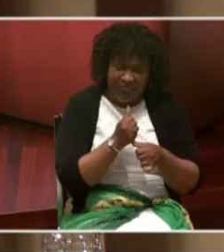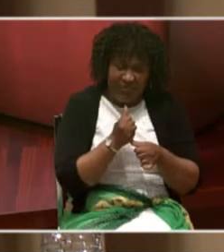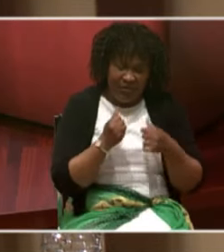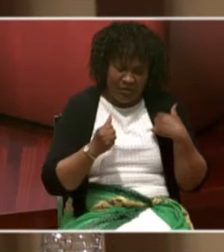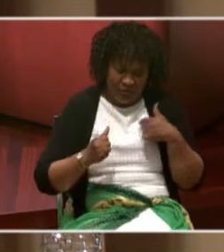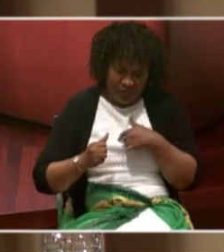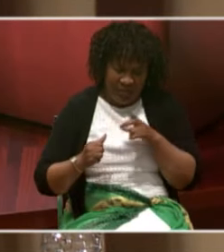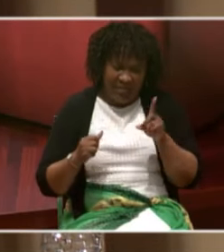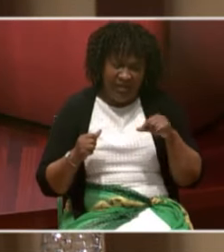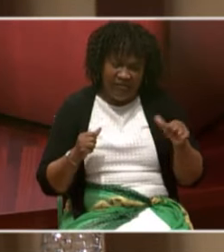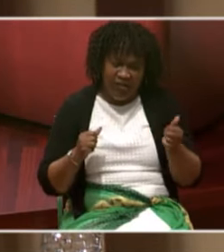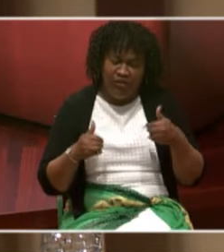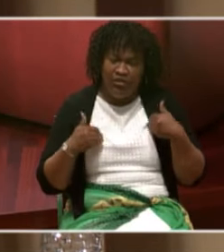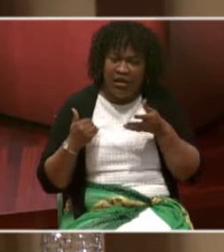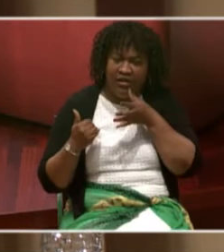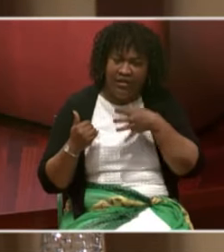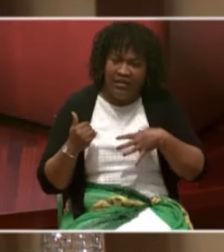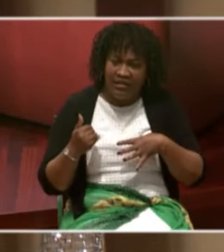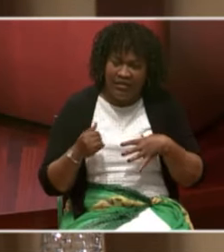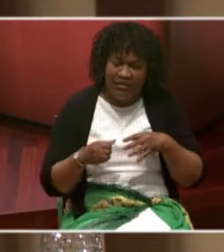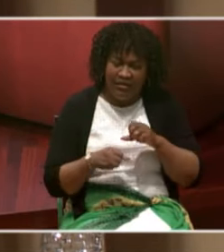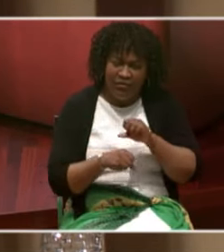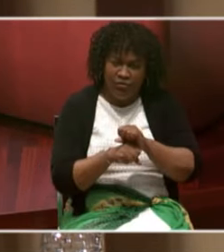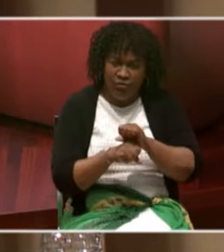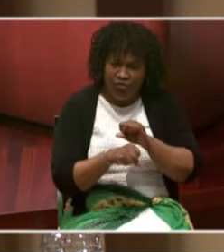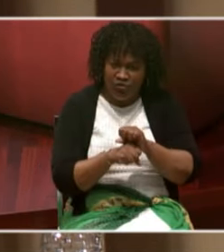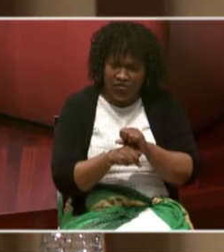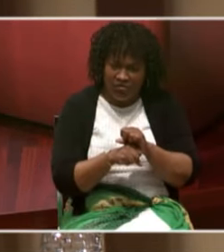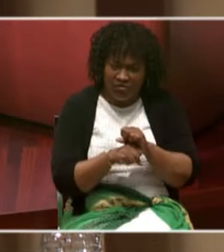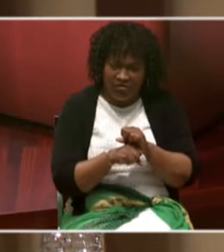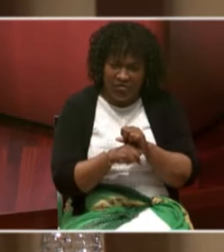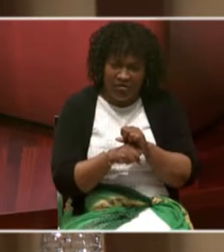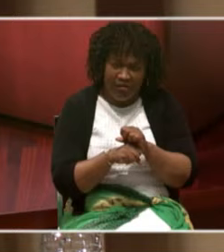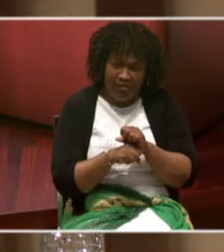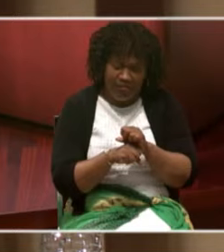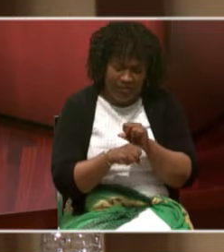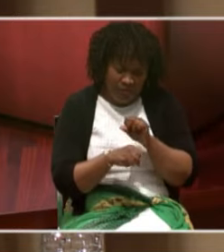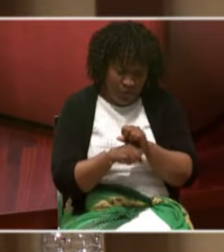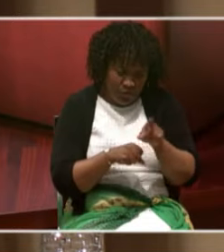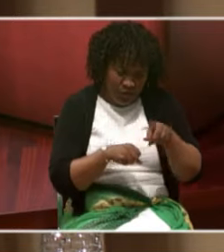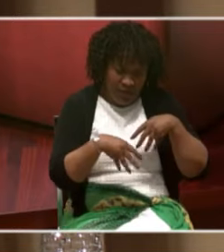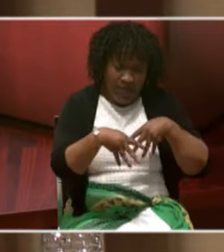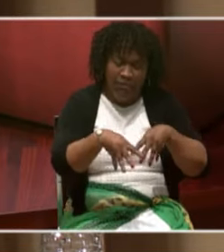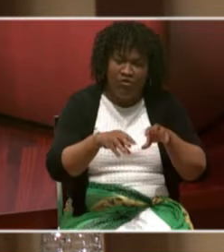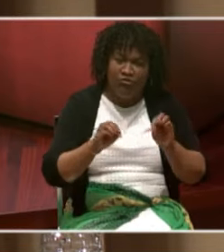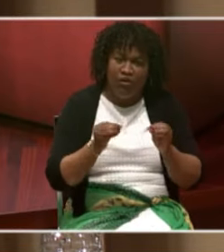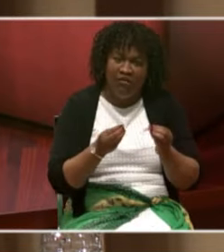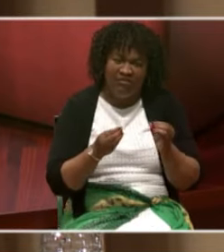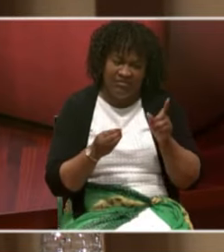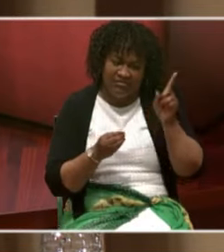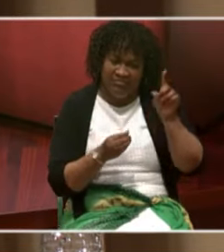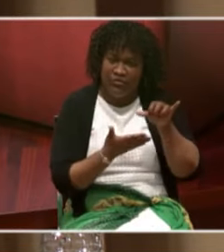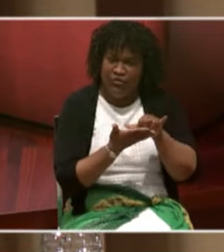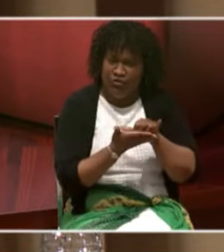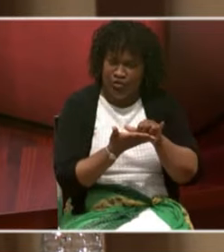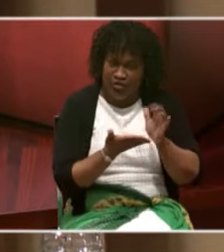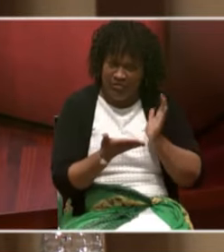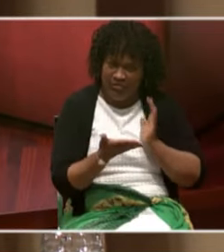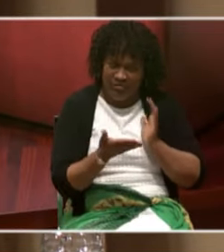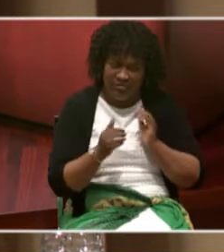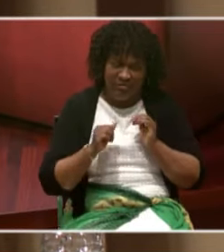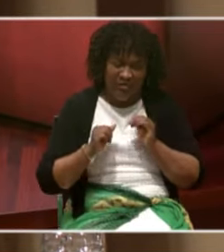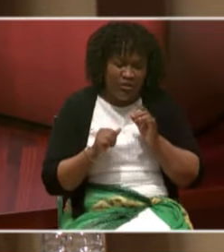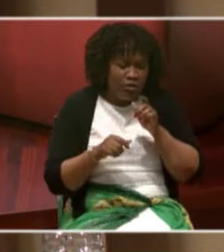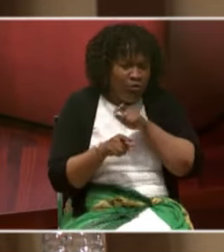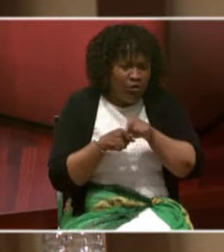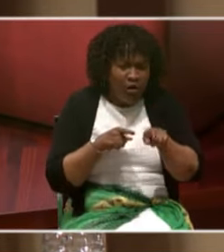for being able to register and vote should be that of age and residence. While I was working on my